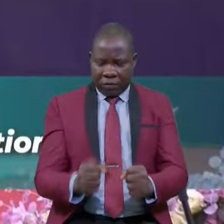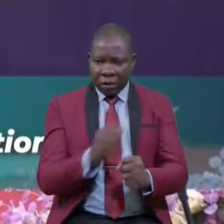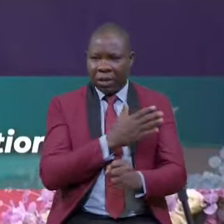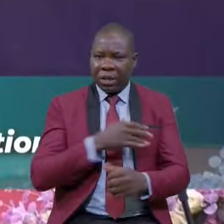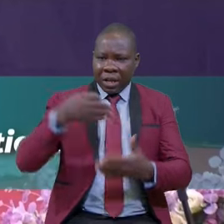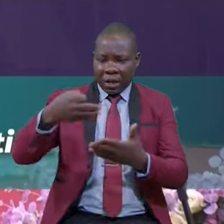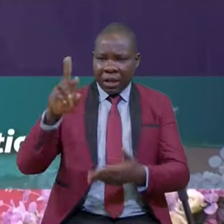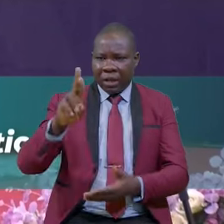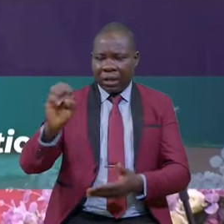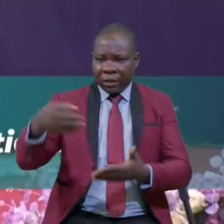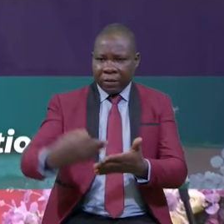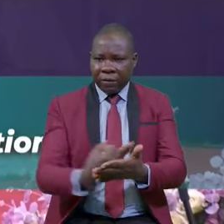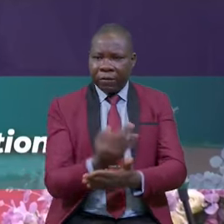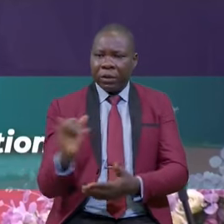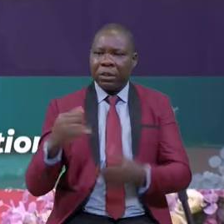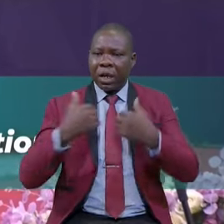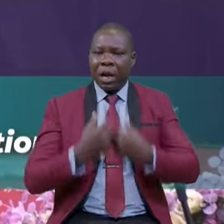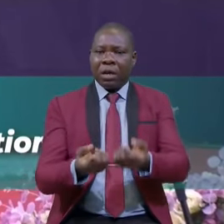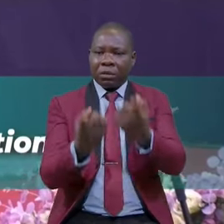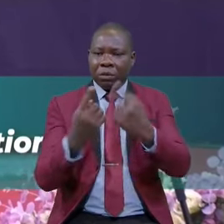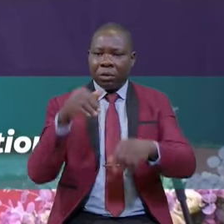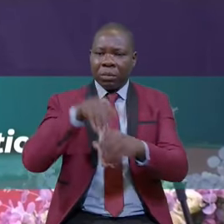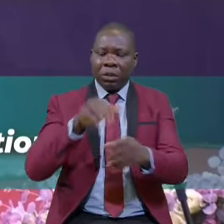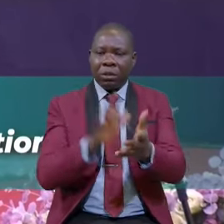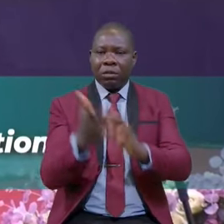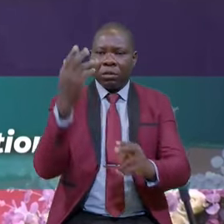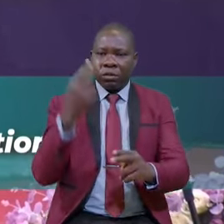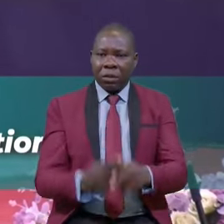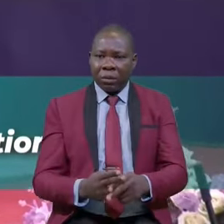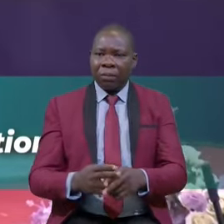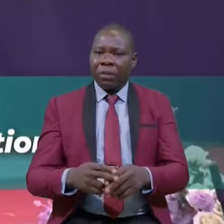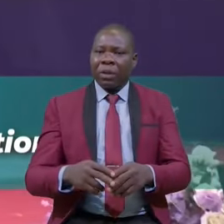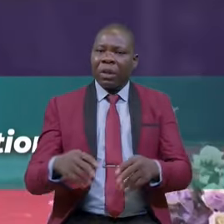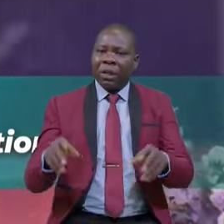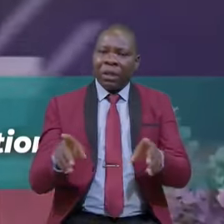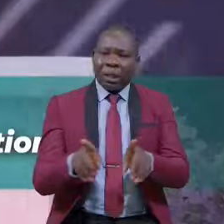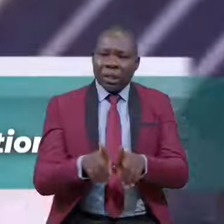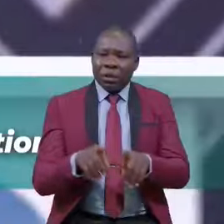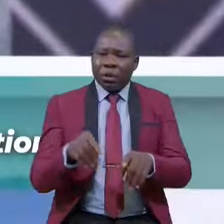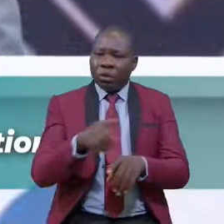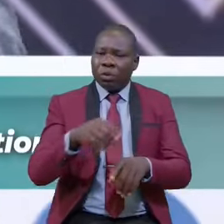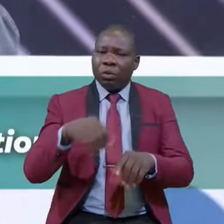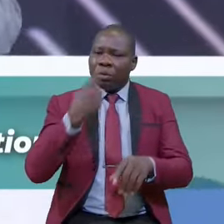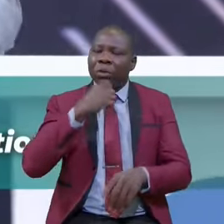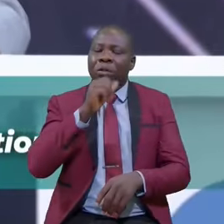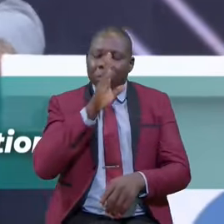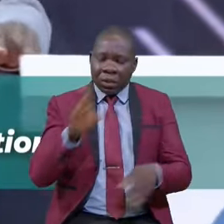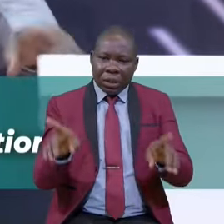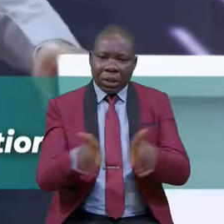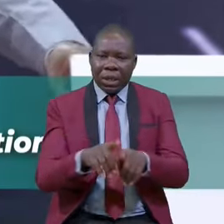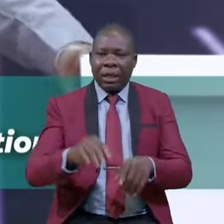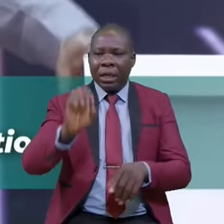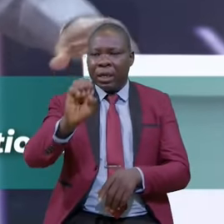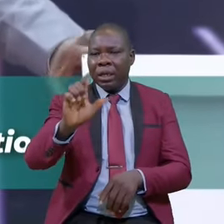were about like Elijah, there's no point going on. I'm not better than any of my fathers, any of the former prophets, and